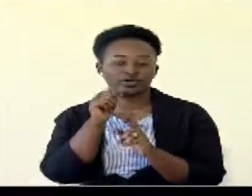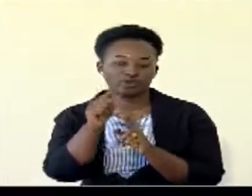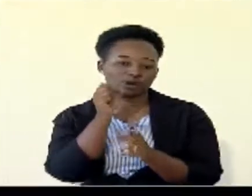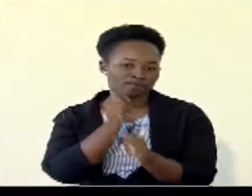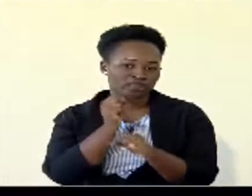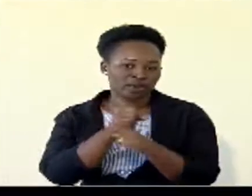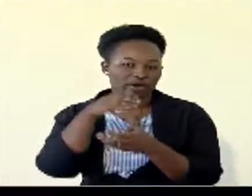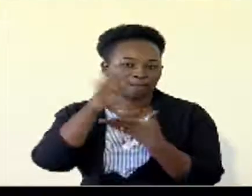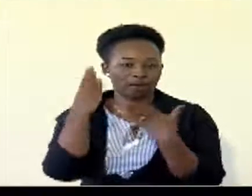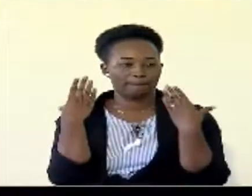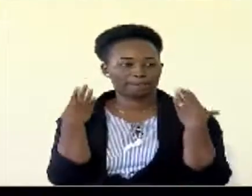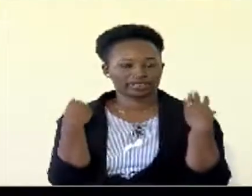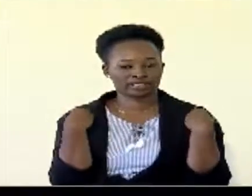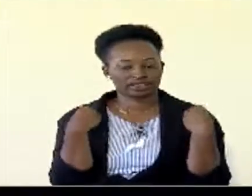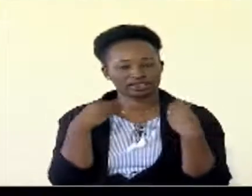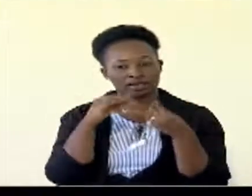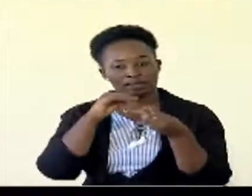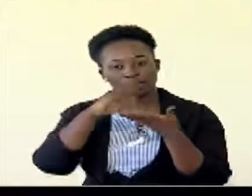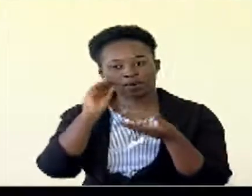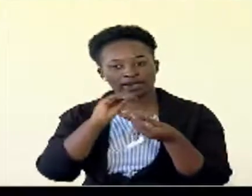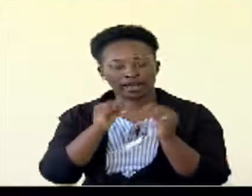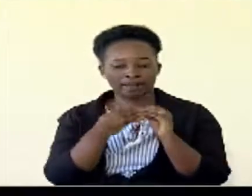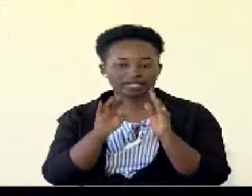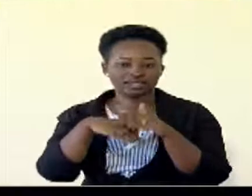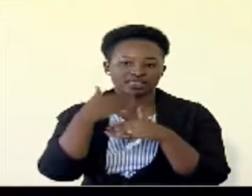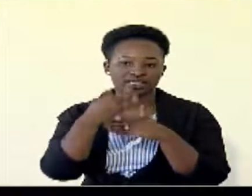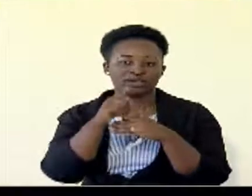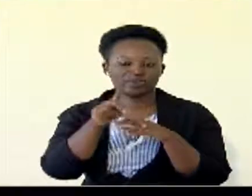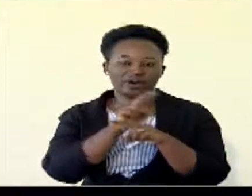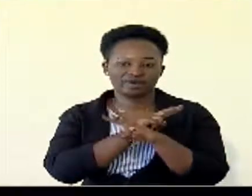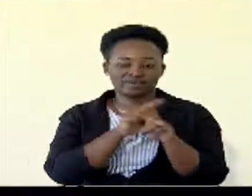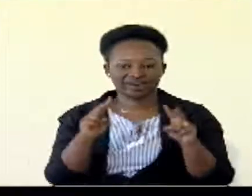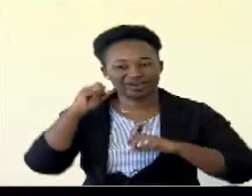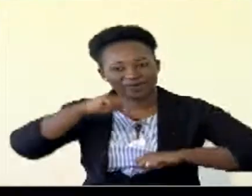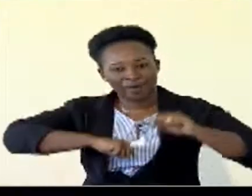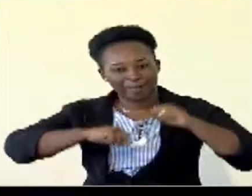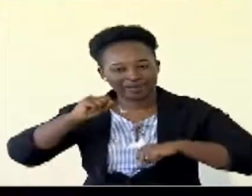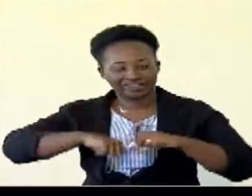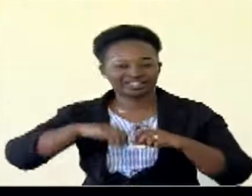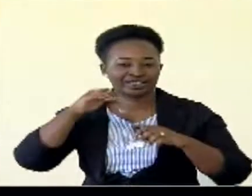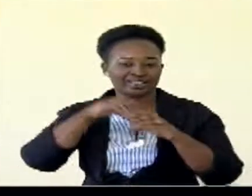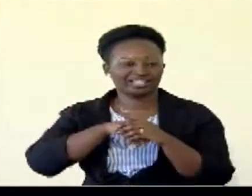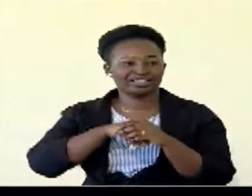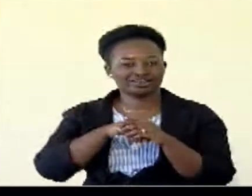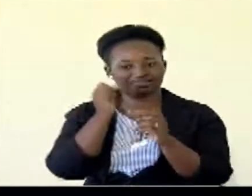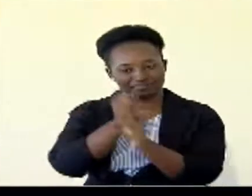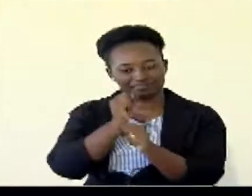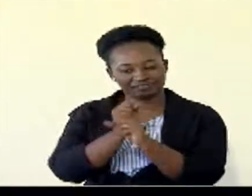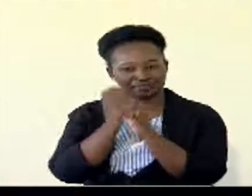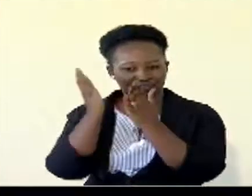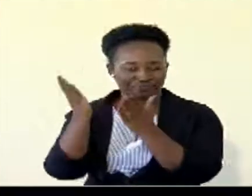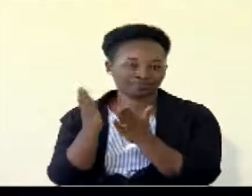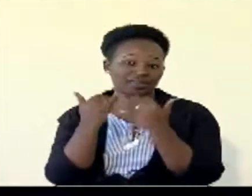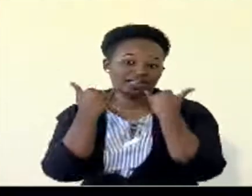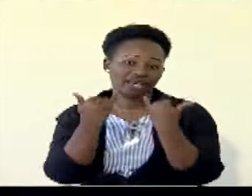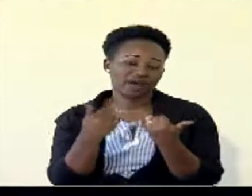more practice on more numbers so that you are very competent in handling that. So let me